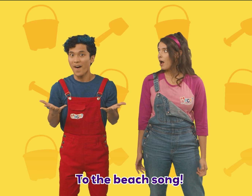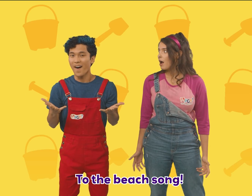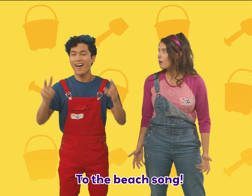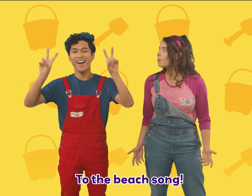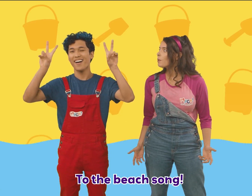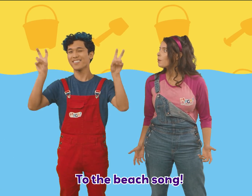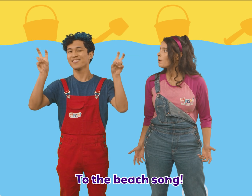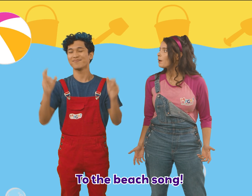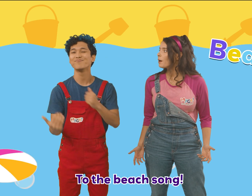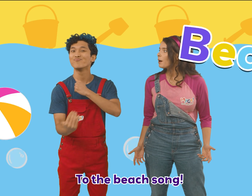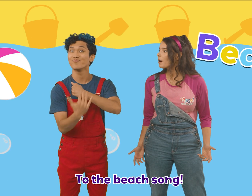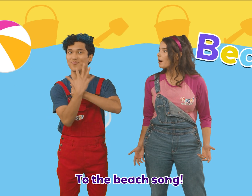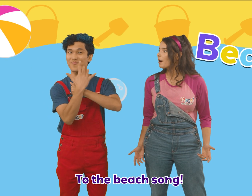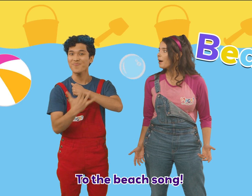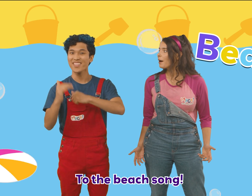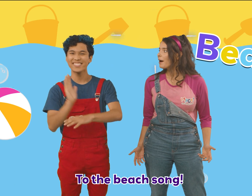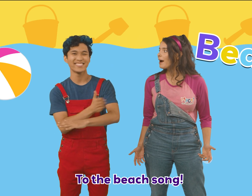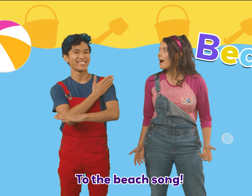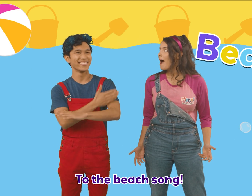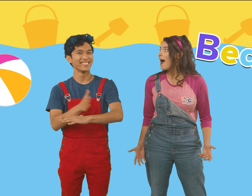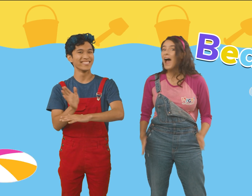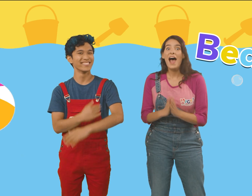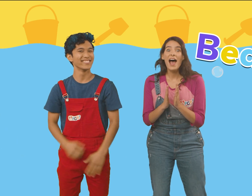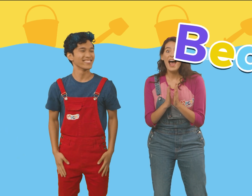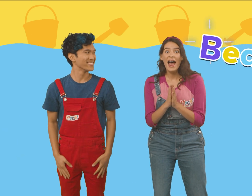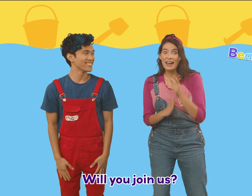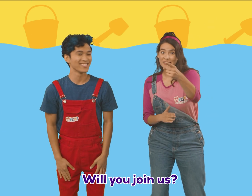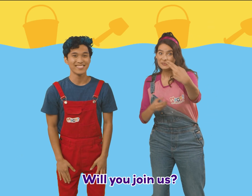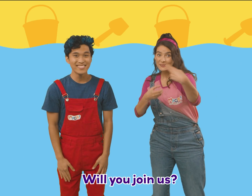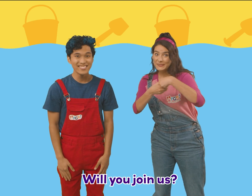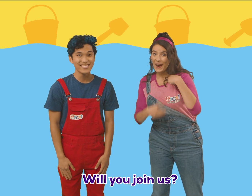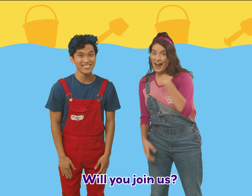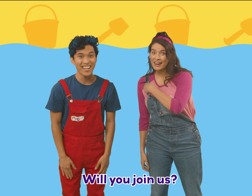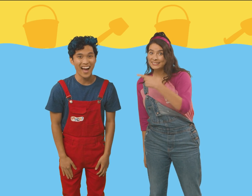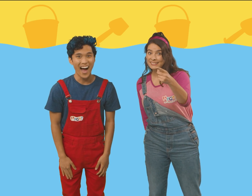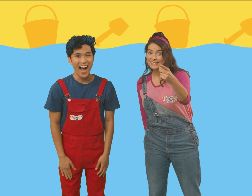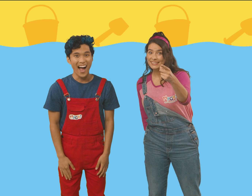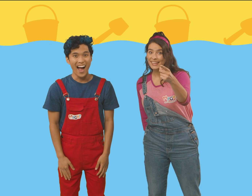to the beach song. Will you join us?